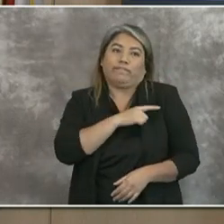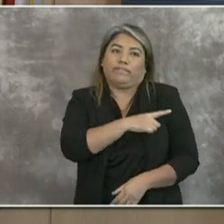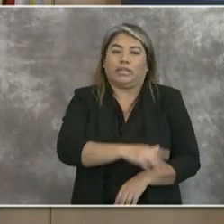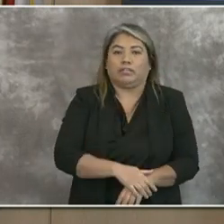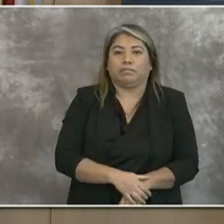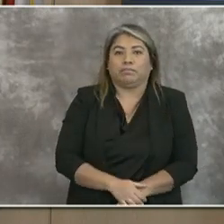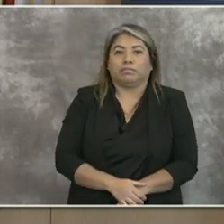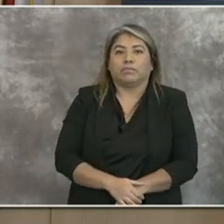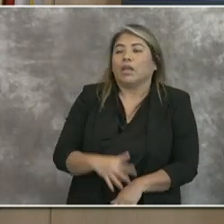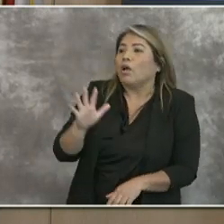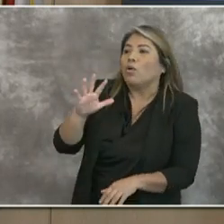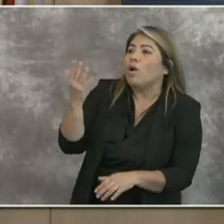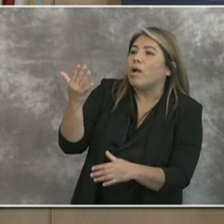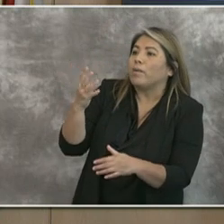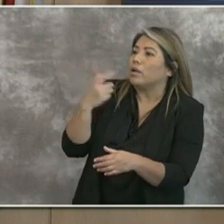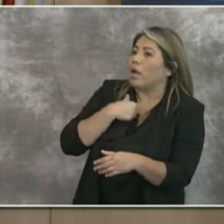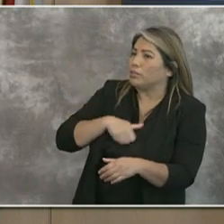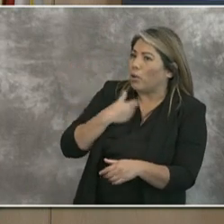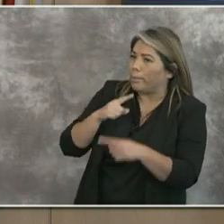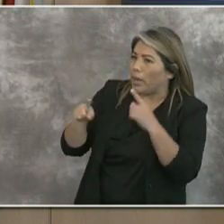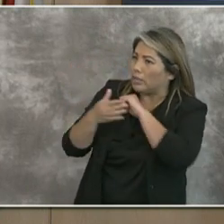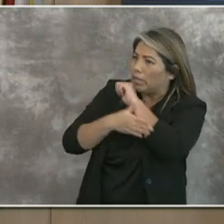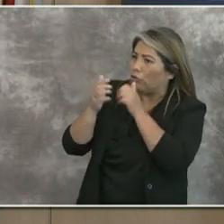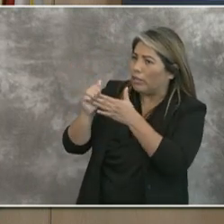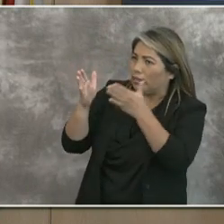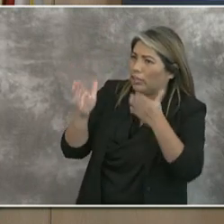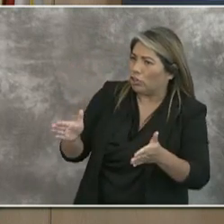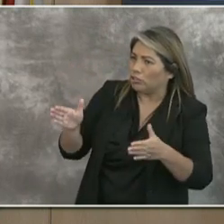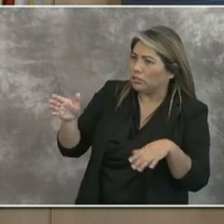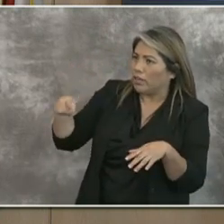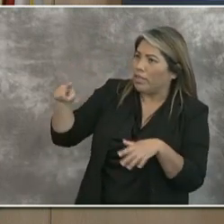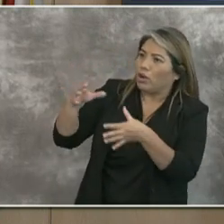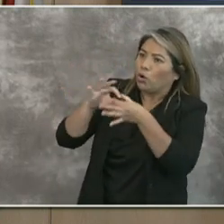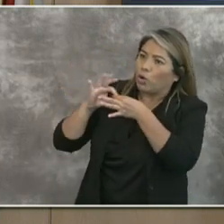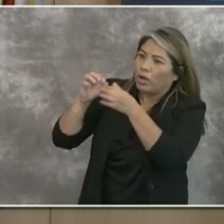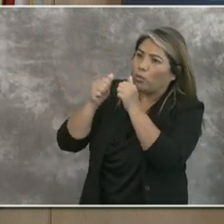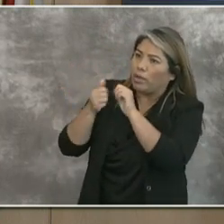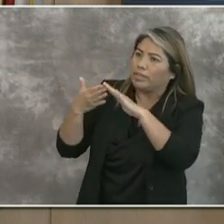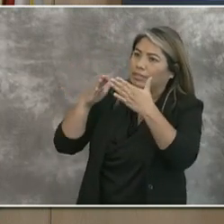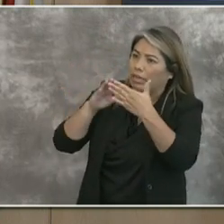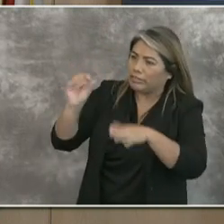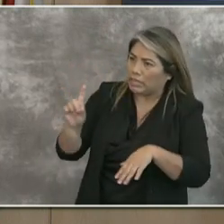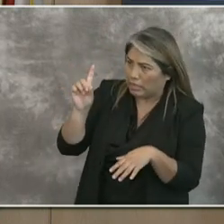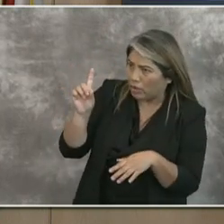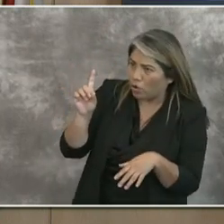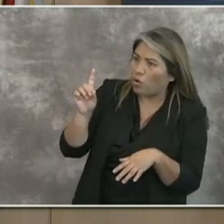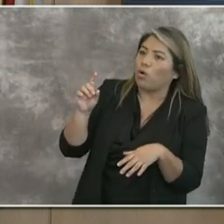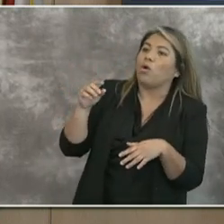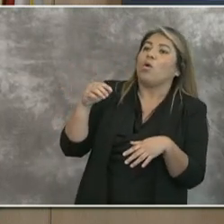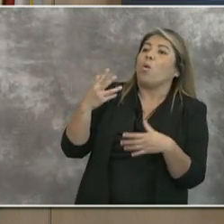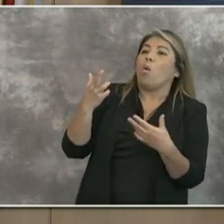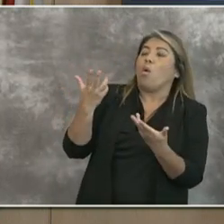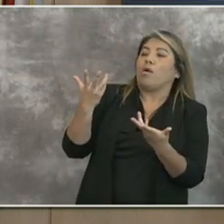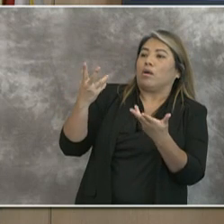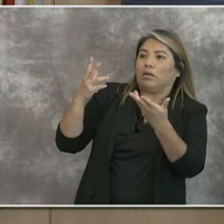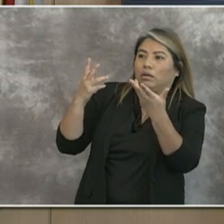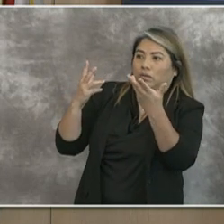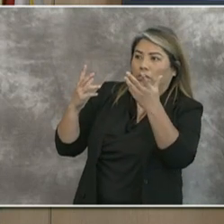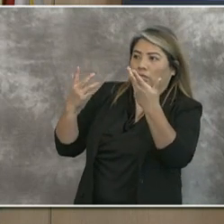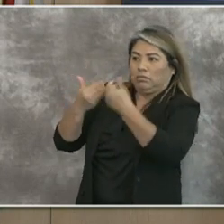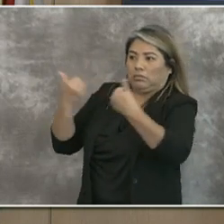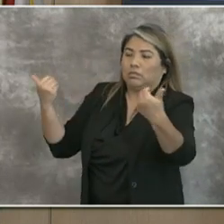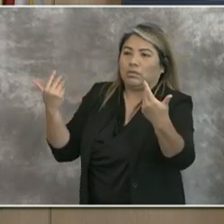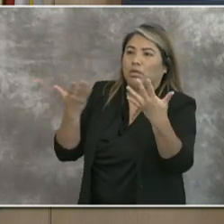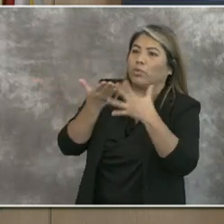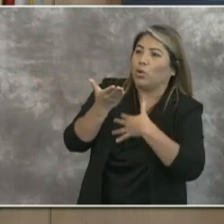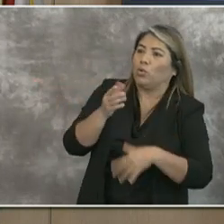Next question. I'm sorry, but aren't county leaders aren't they coordinating with the city of San Diego or the state themselves, or if this all is just being done